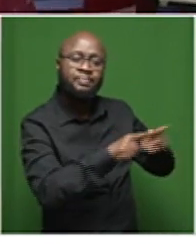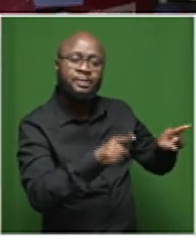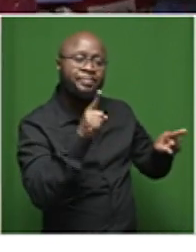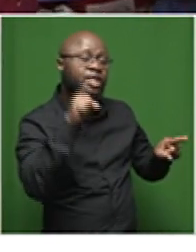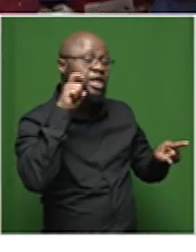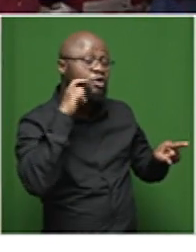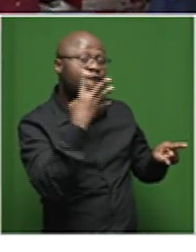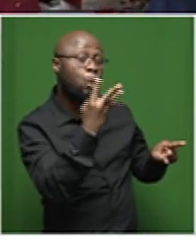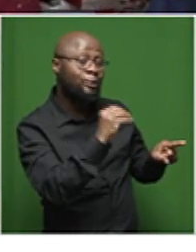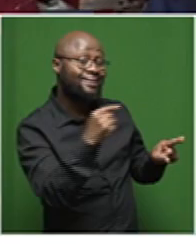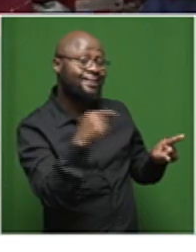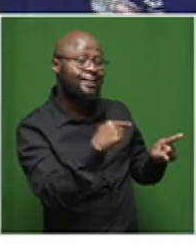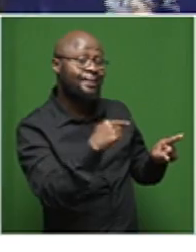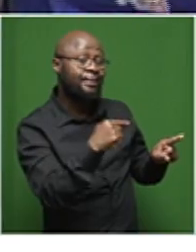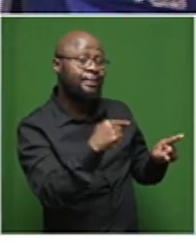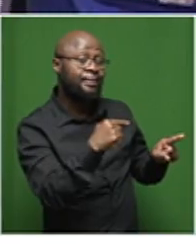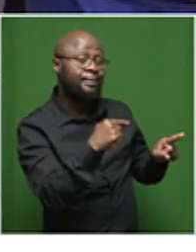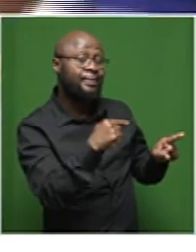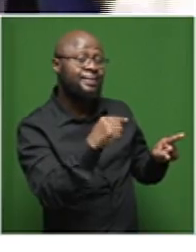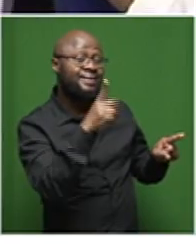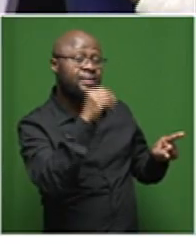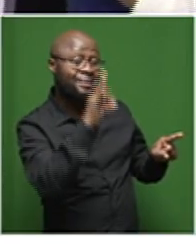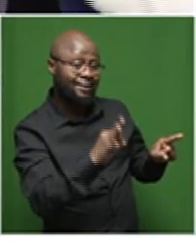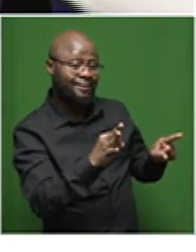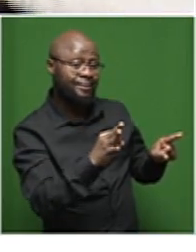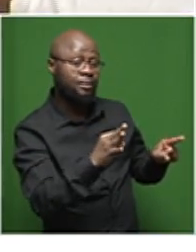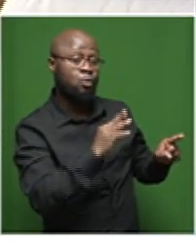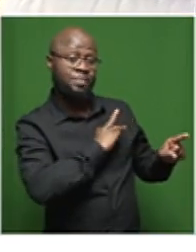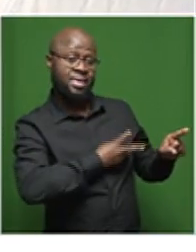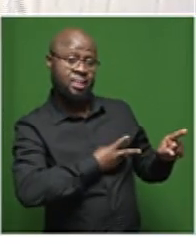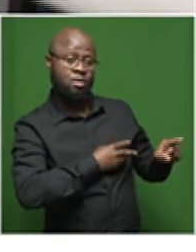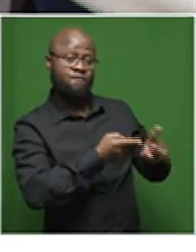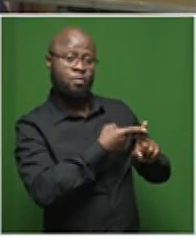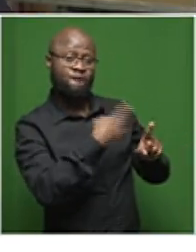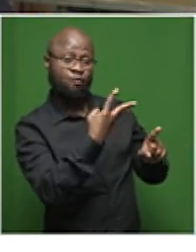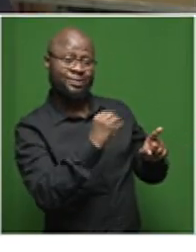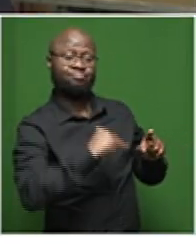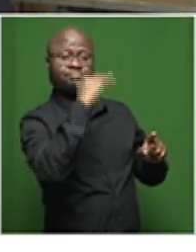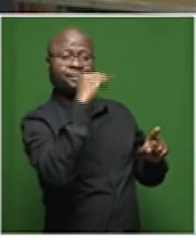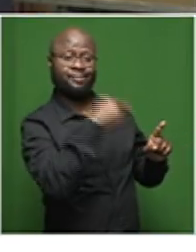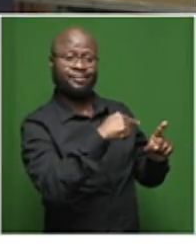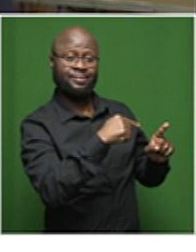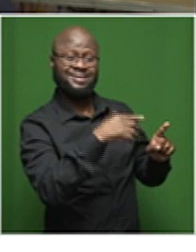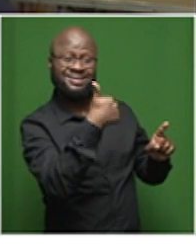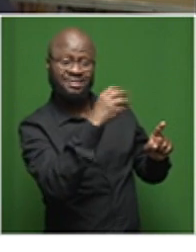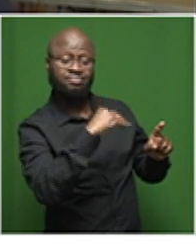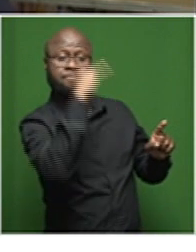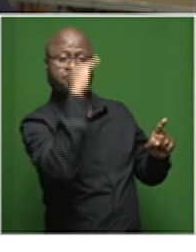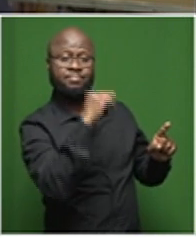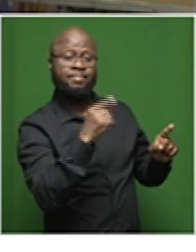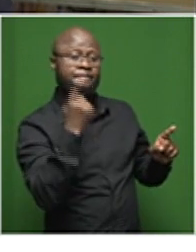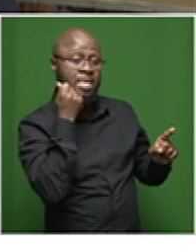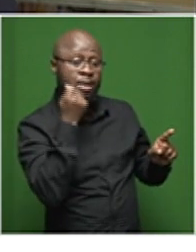age to 70% of age, with females being from 40 to 60 plus, and males from 50